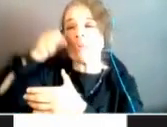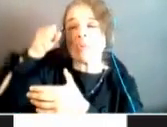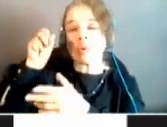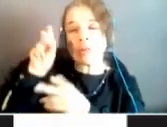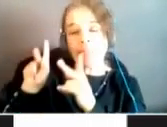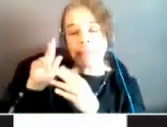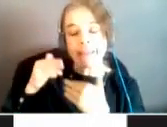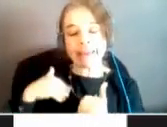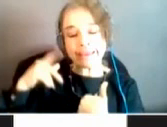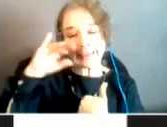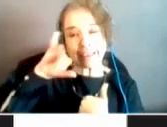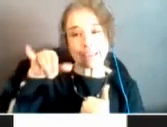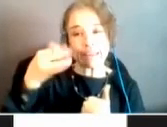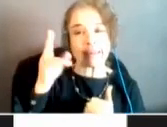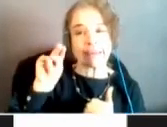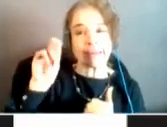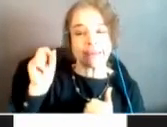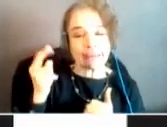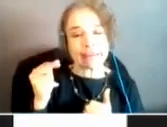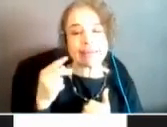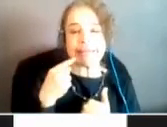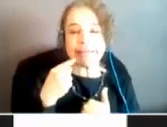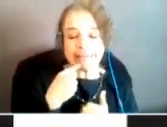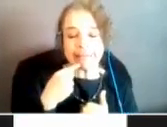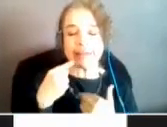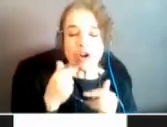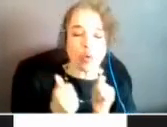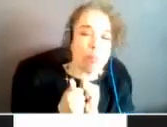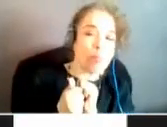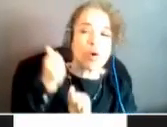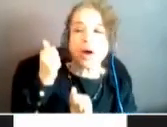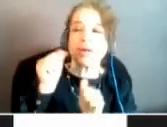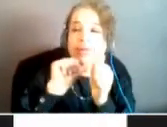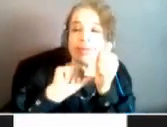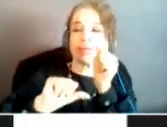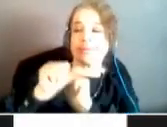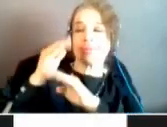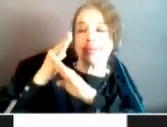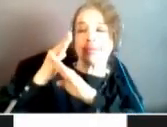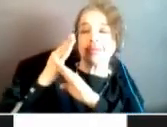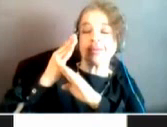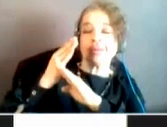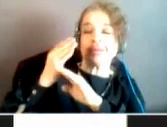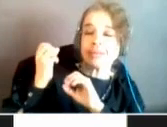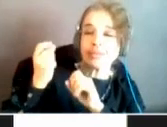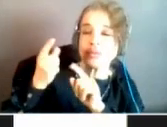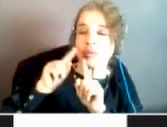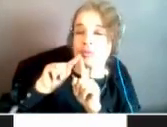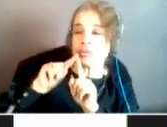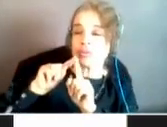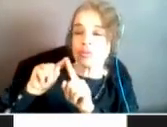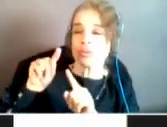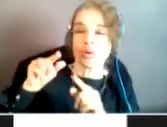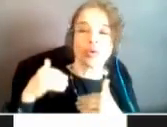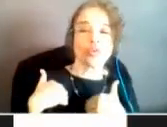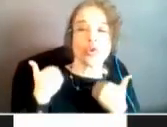I want to acknowledge Jocelyn for, you know, stating that, you know, most suicide prevention monies go towards